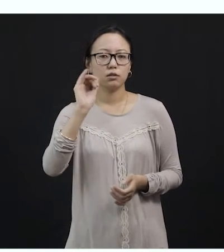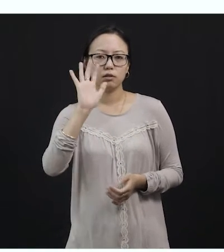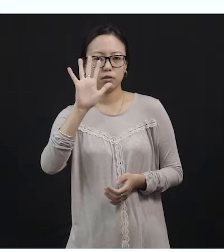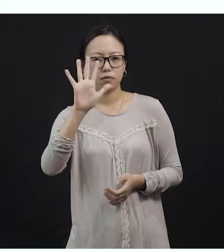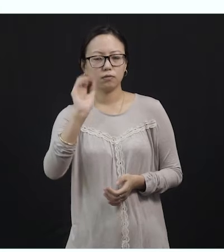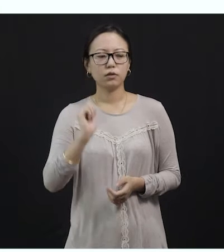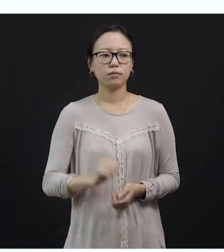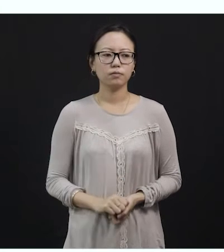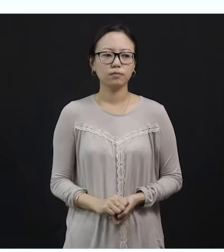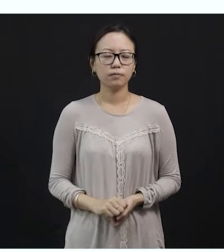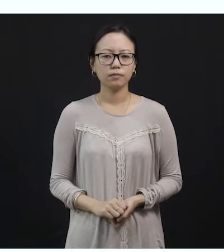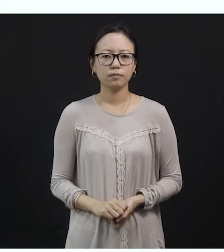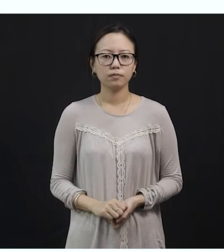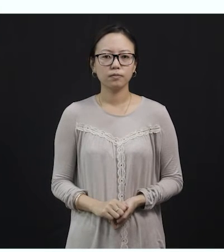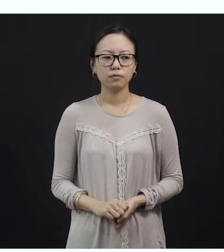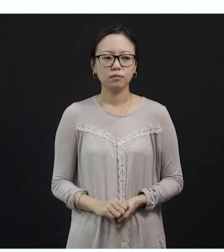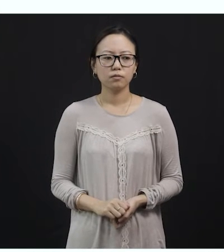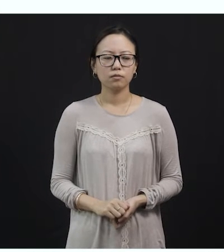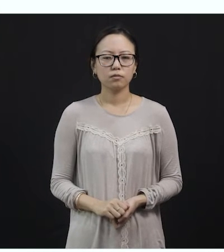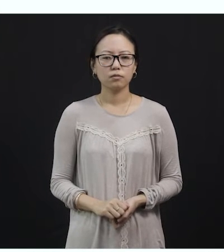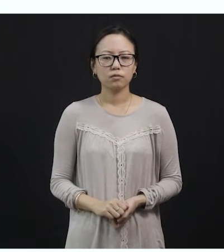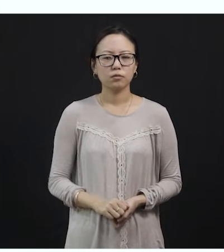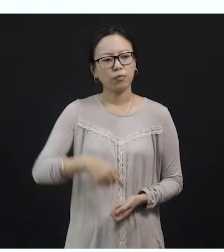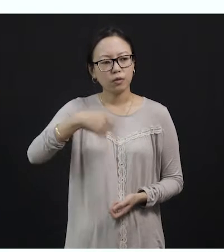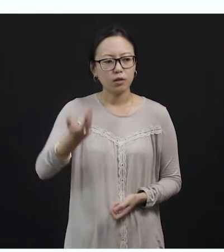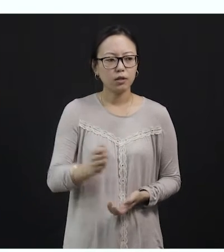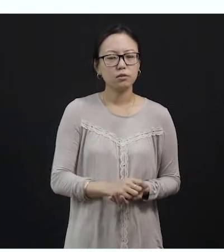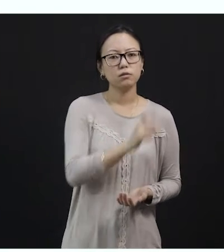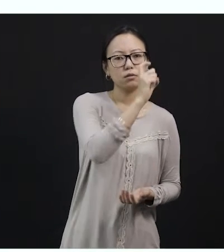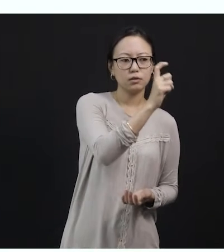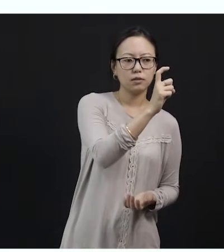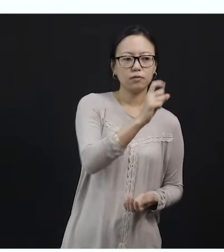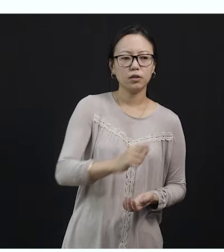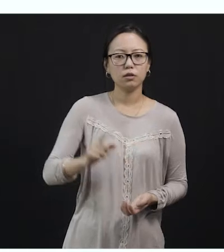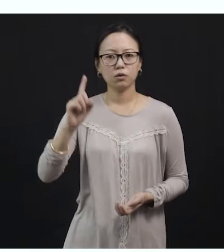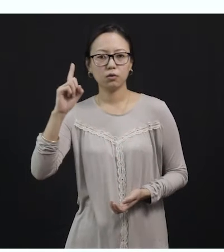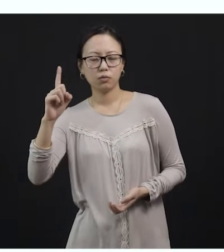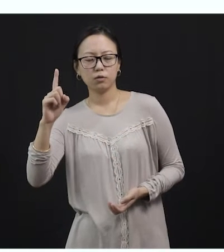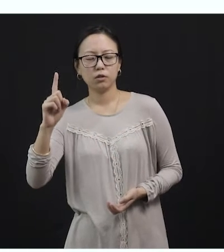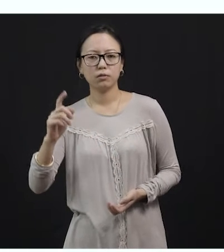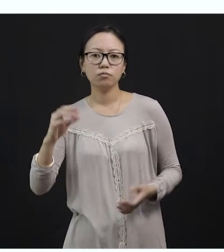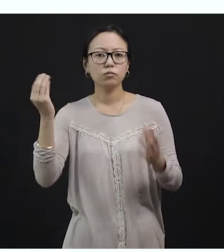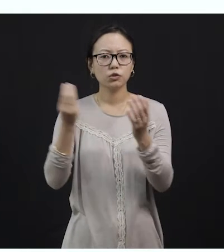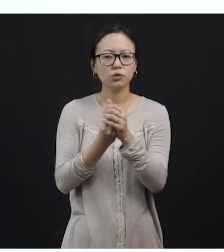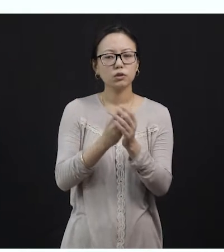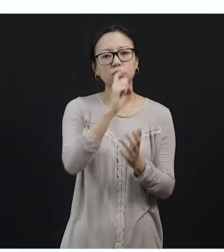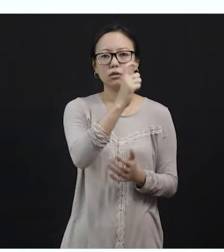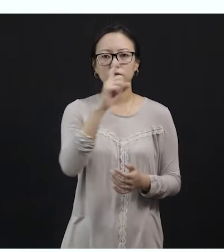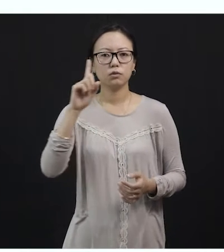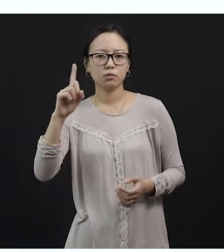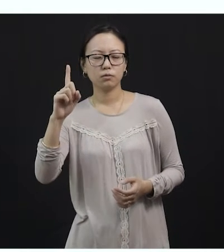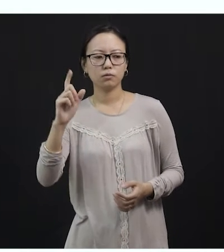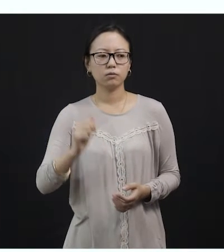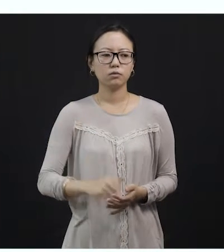get 65. All right, children? Similarly, 7 tenths, 1 ones is equal to